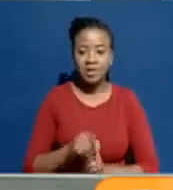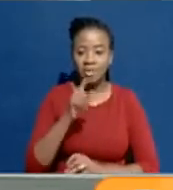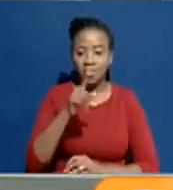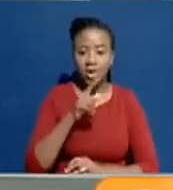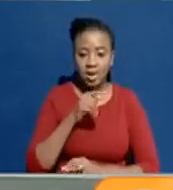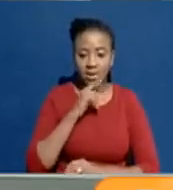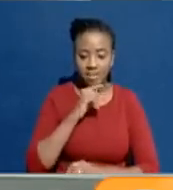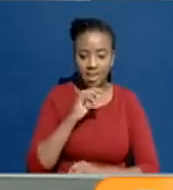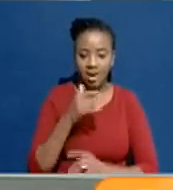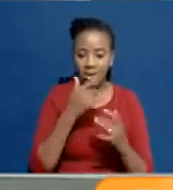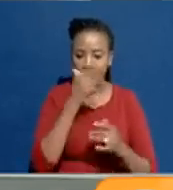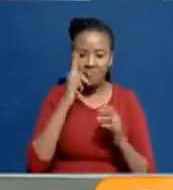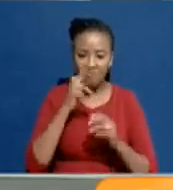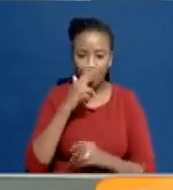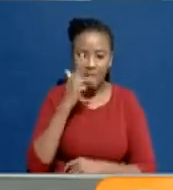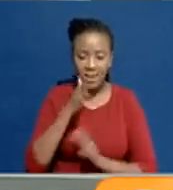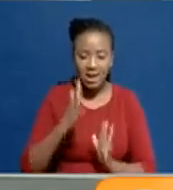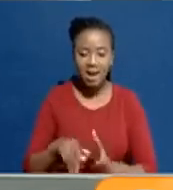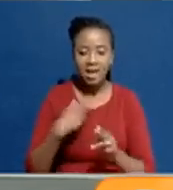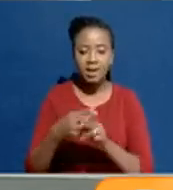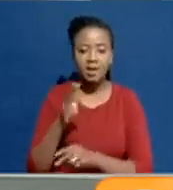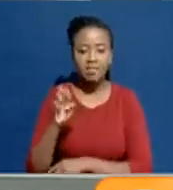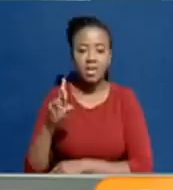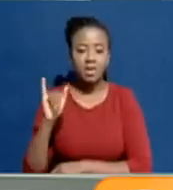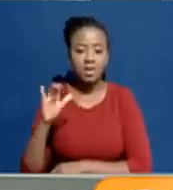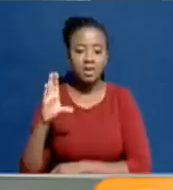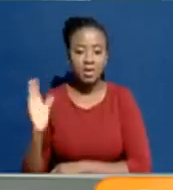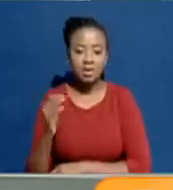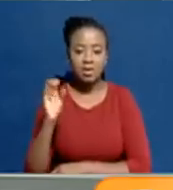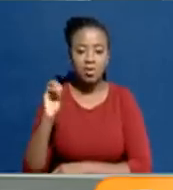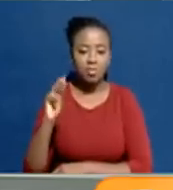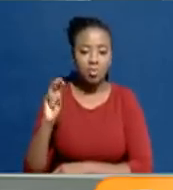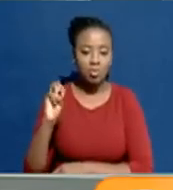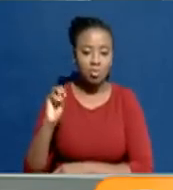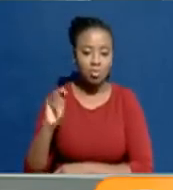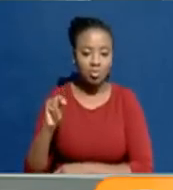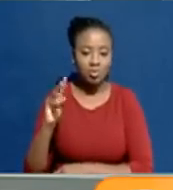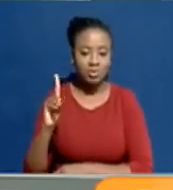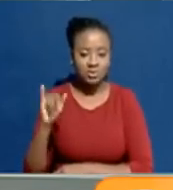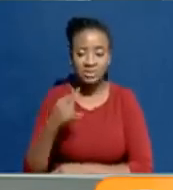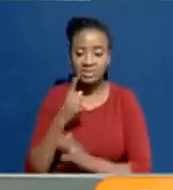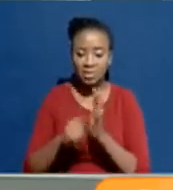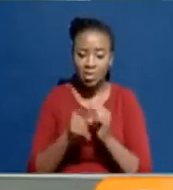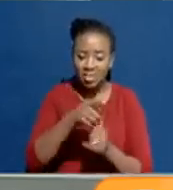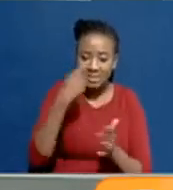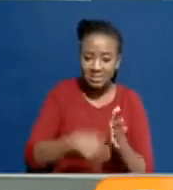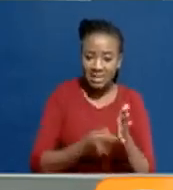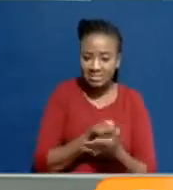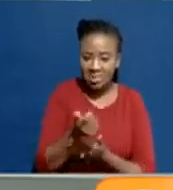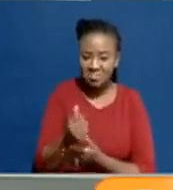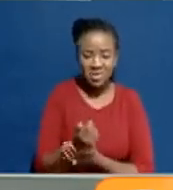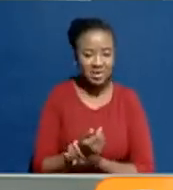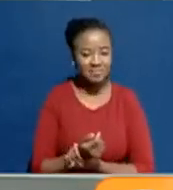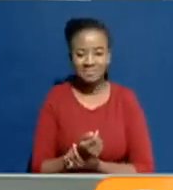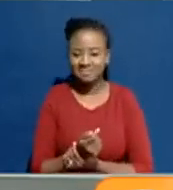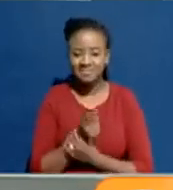to Citizen TV about the proposed 15% withholding tax on payments related to digital content and